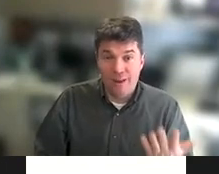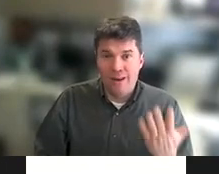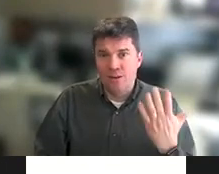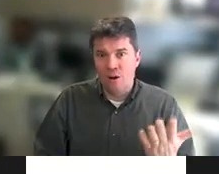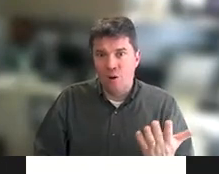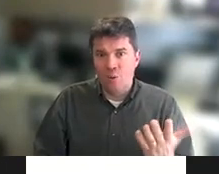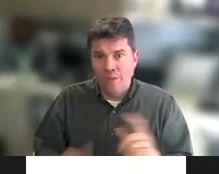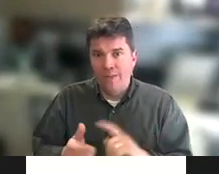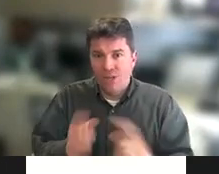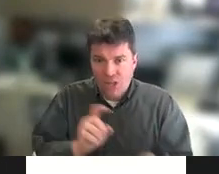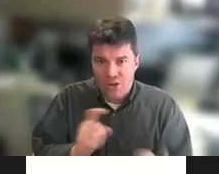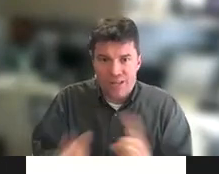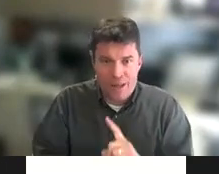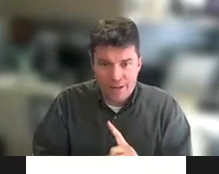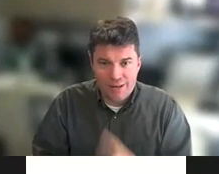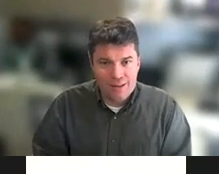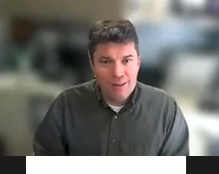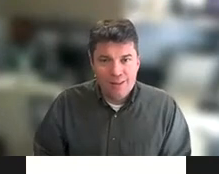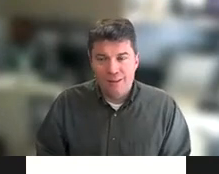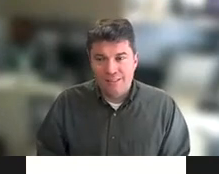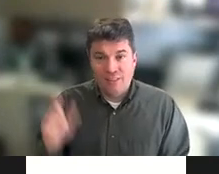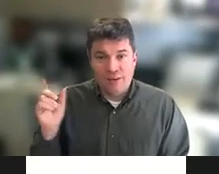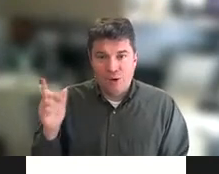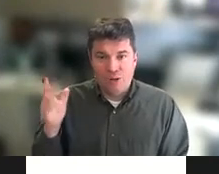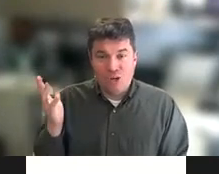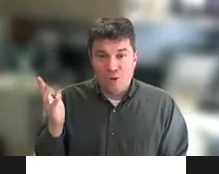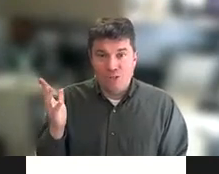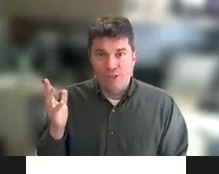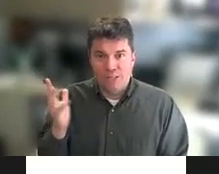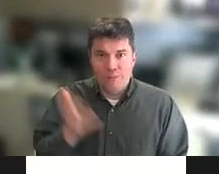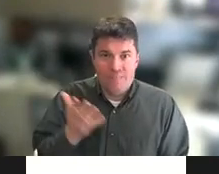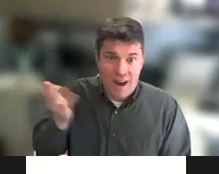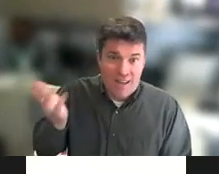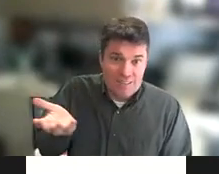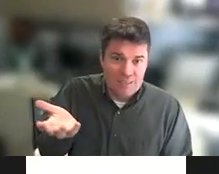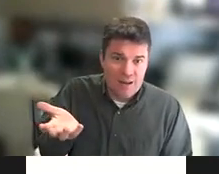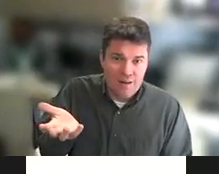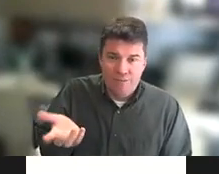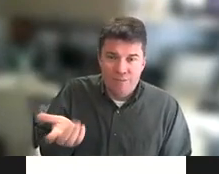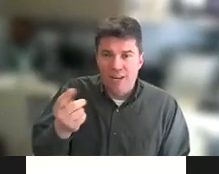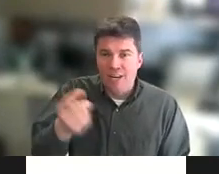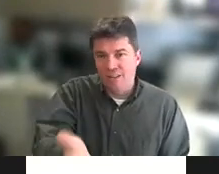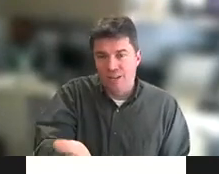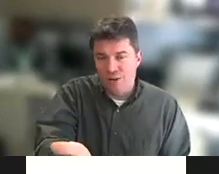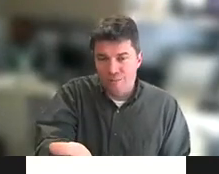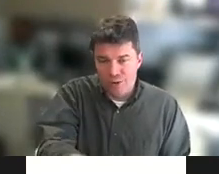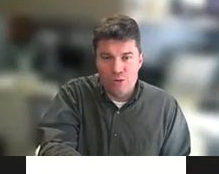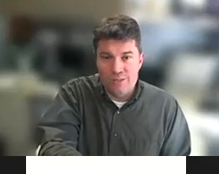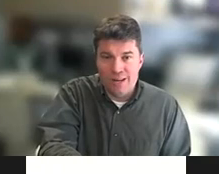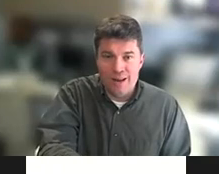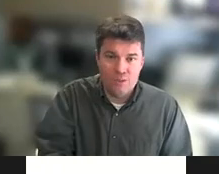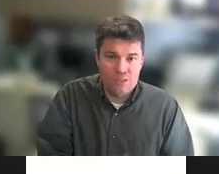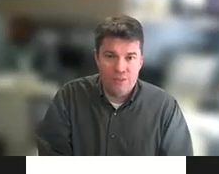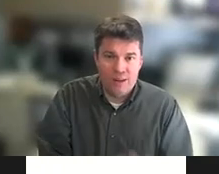because they need to know when that change is happening. If the interpreter starts to speak as himself, the